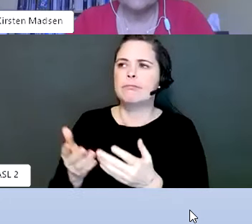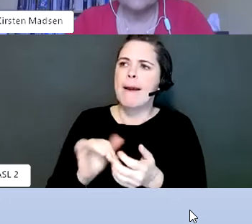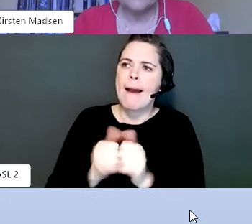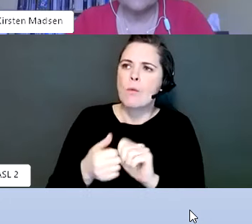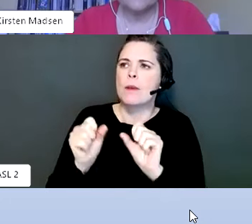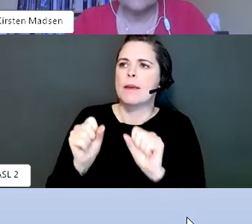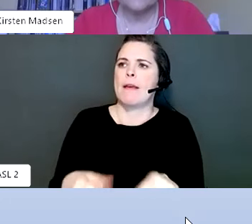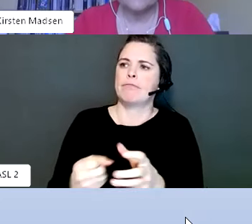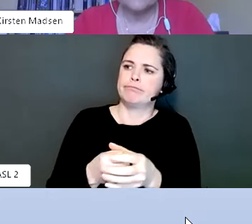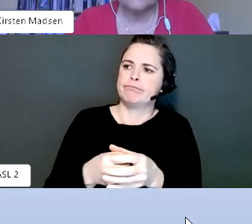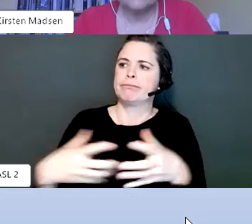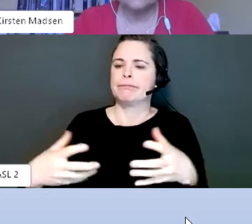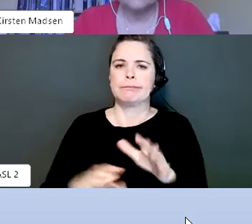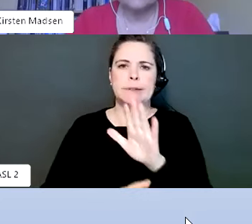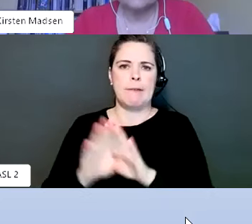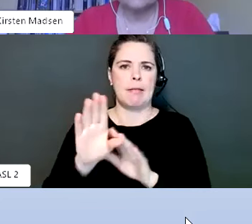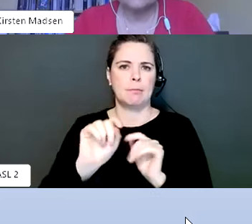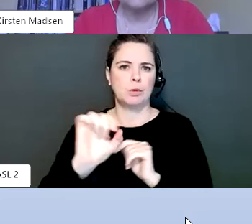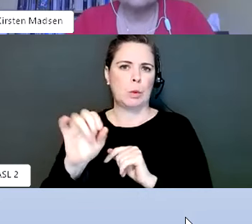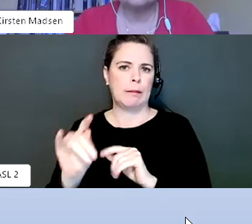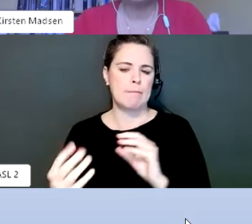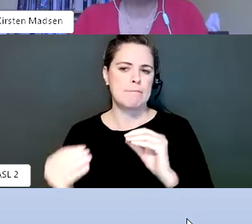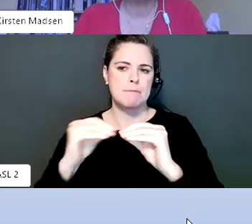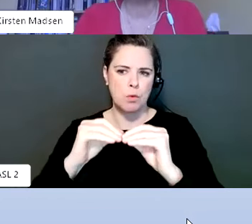well. Next slide, please.